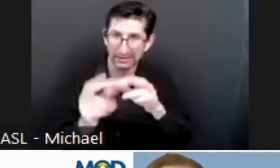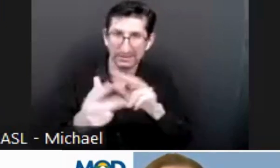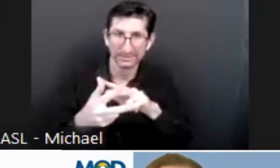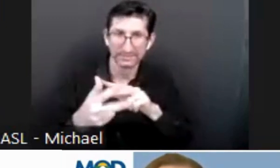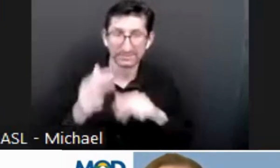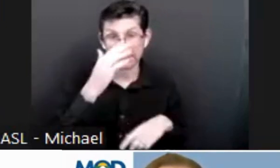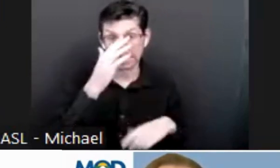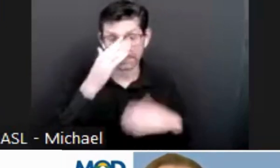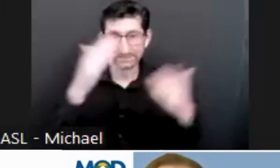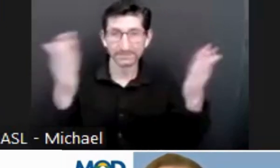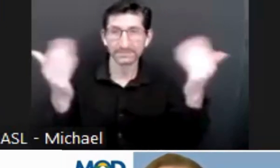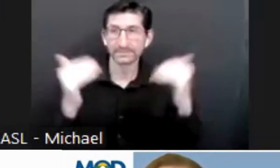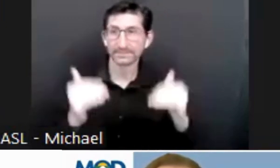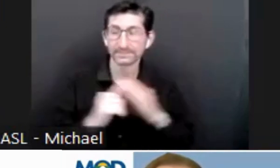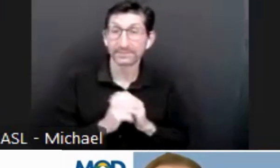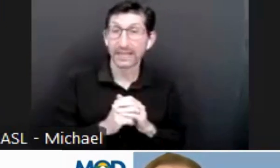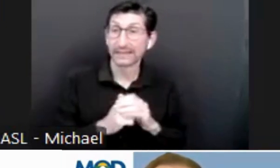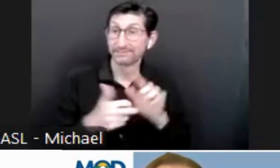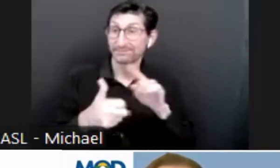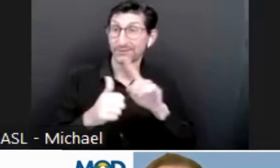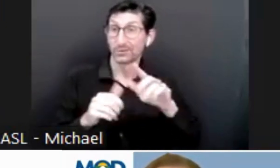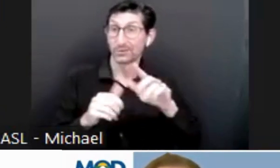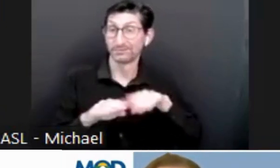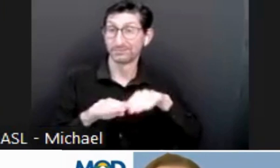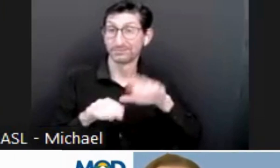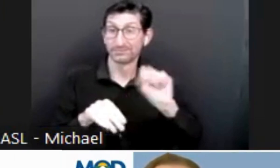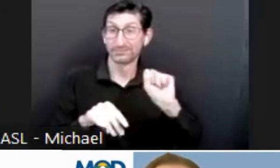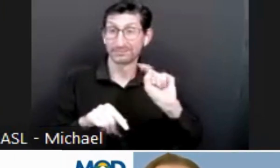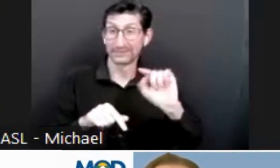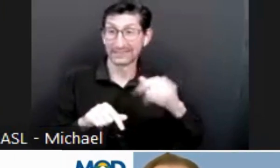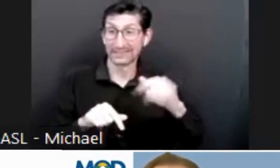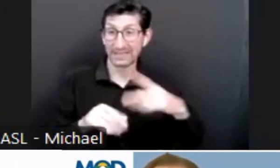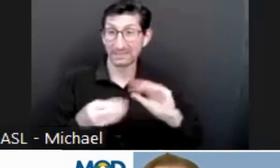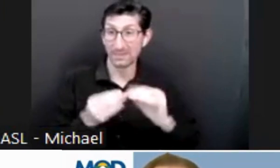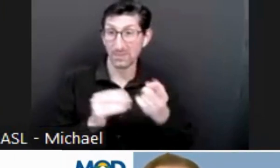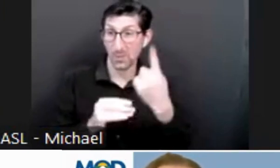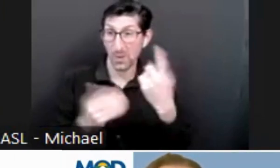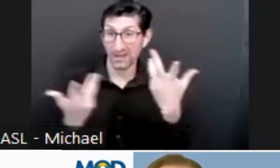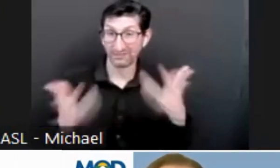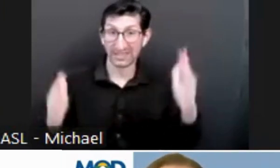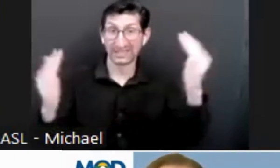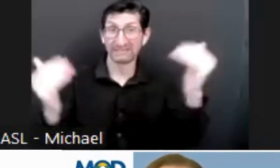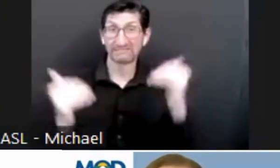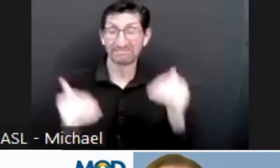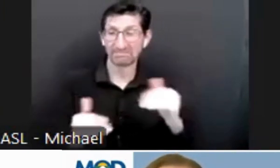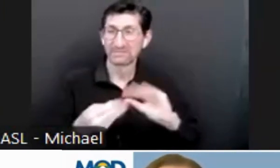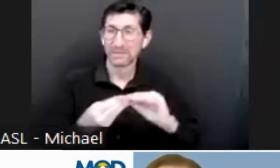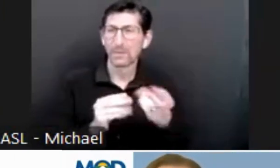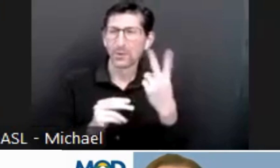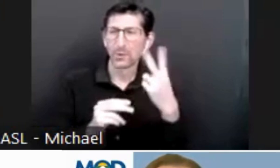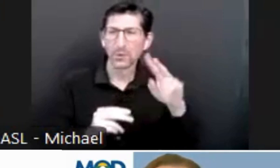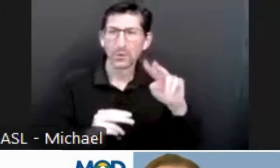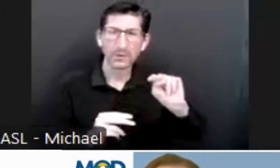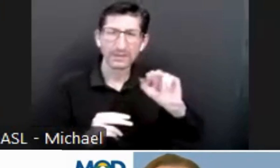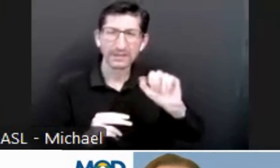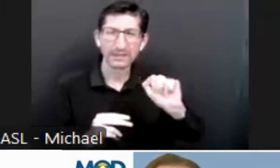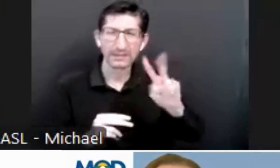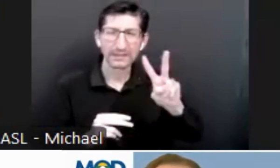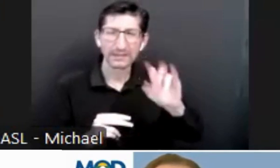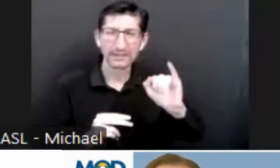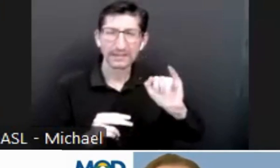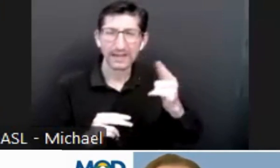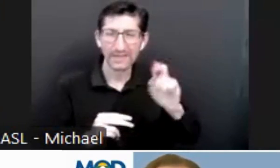All right, so we're already done with step one. We like to call step two your navigation step. This is essentially your step to ensure that